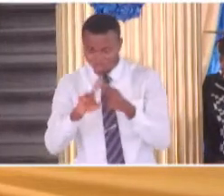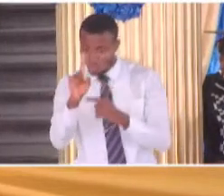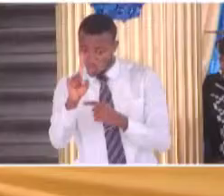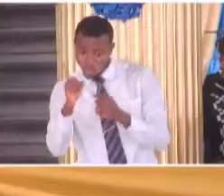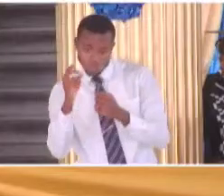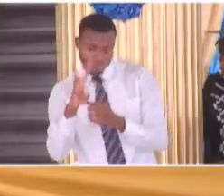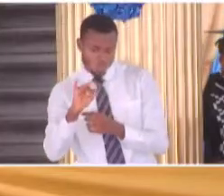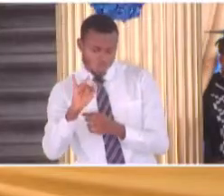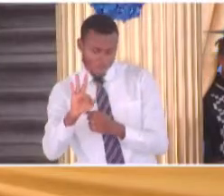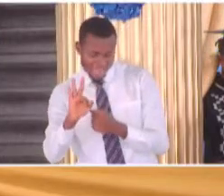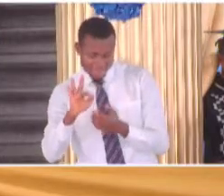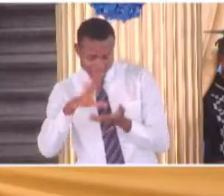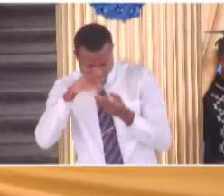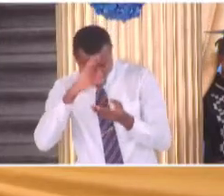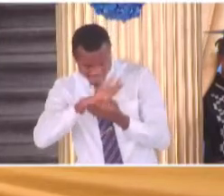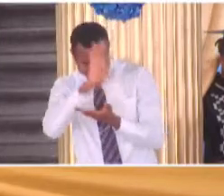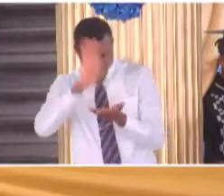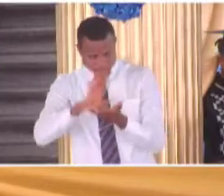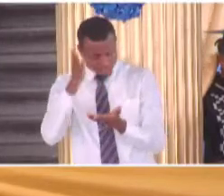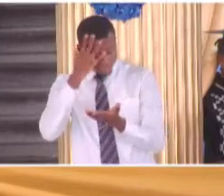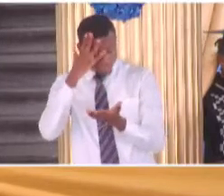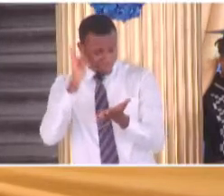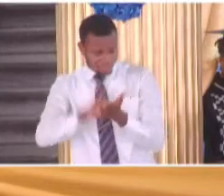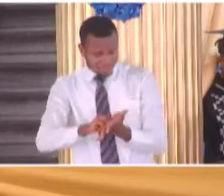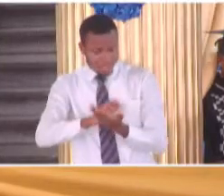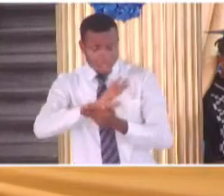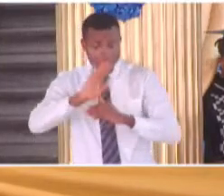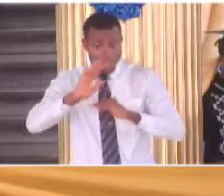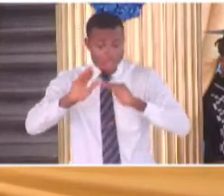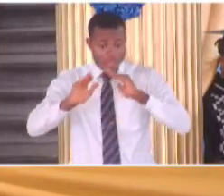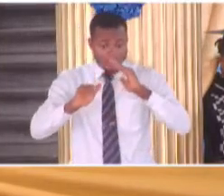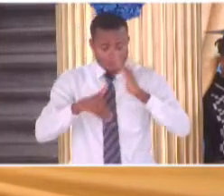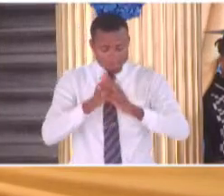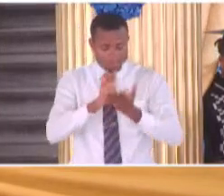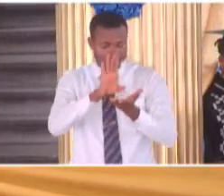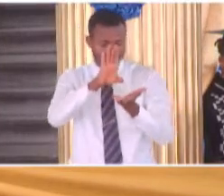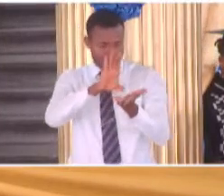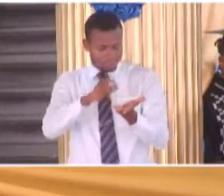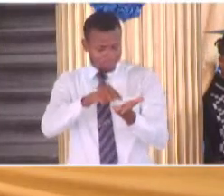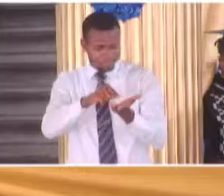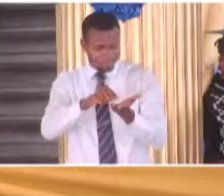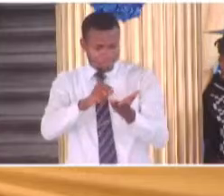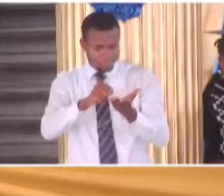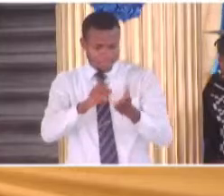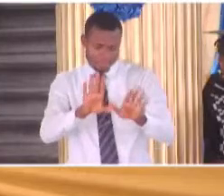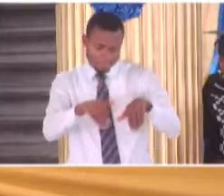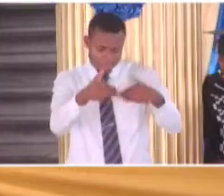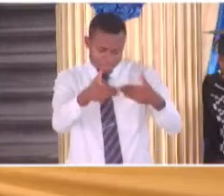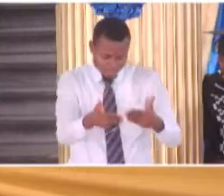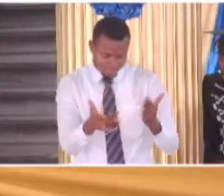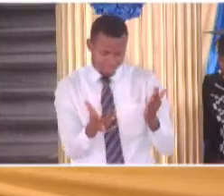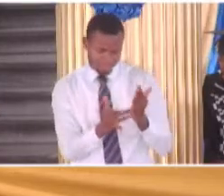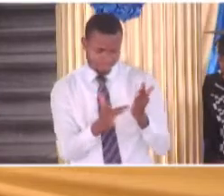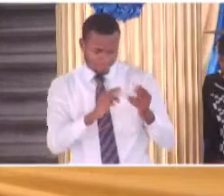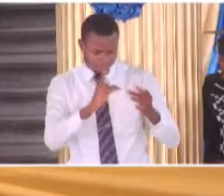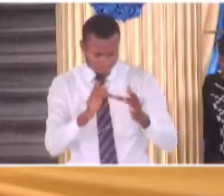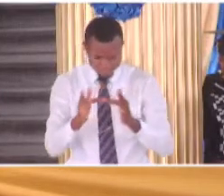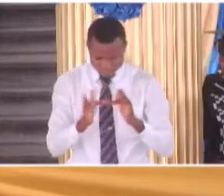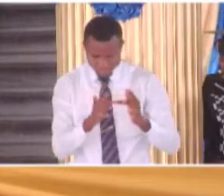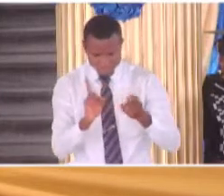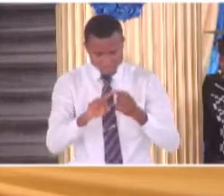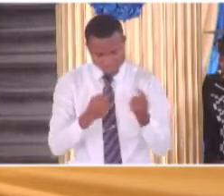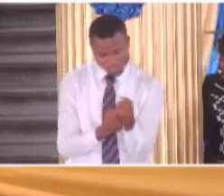upgraded switches, ensuring that all our centers are adequately equipped to support